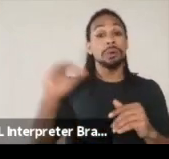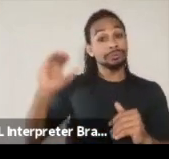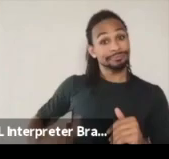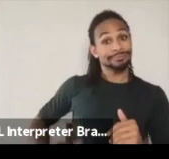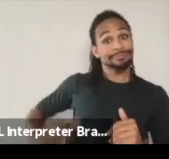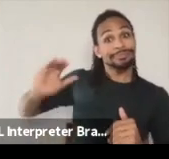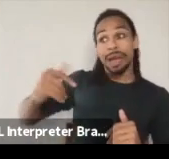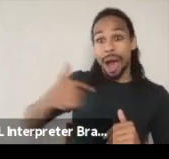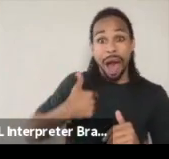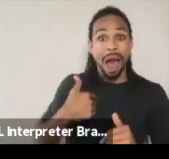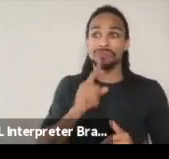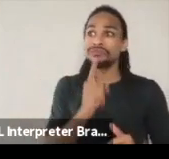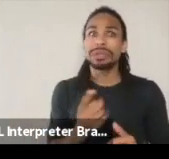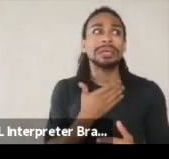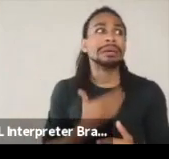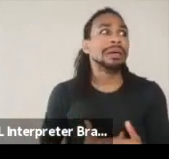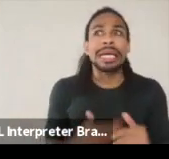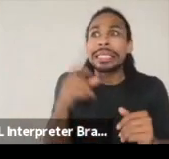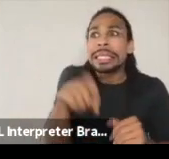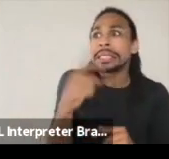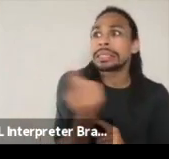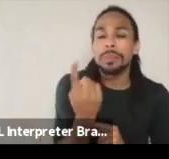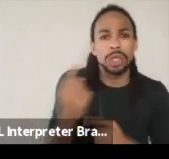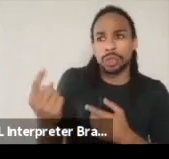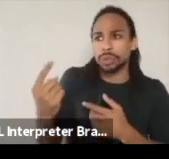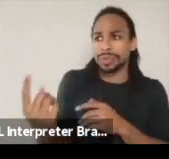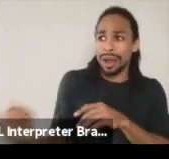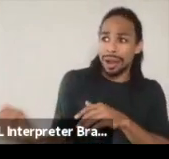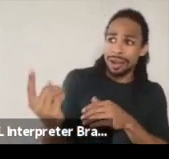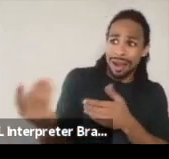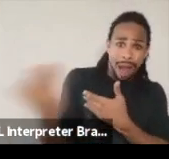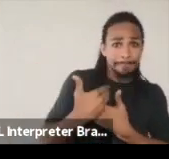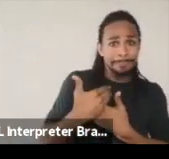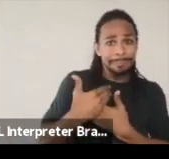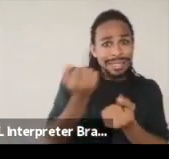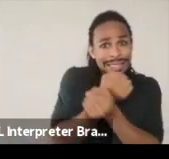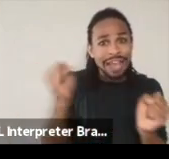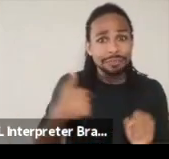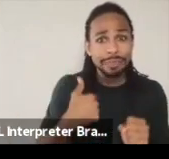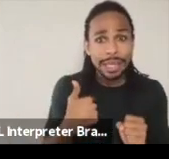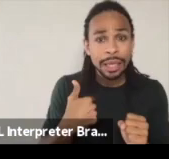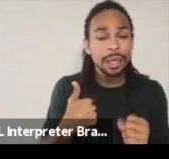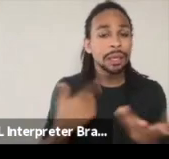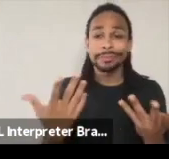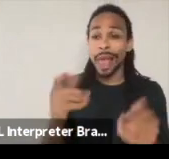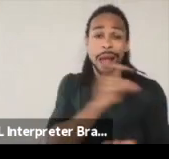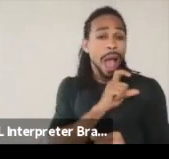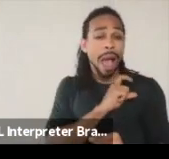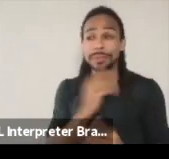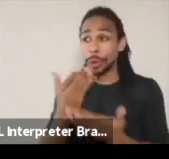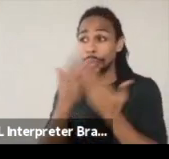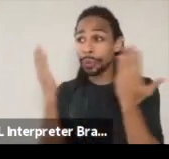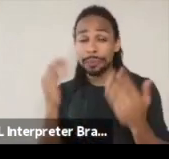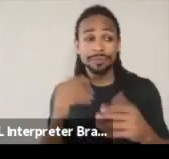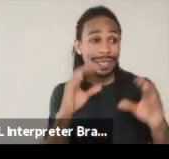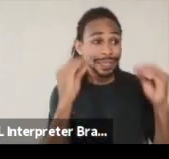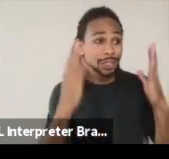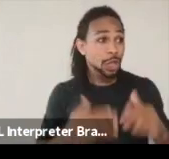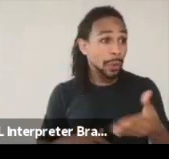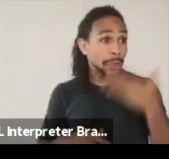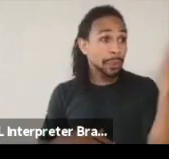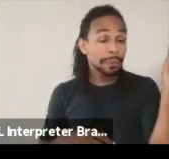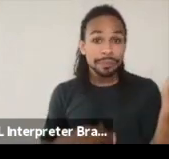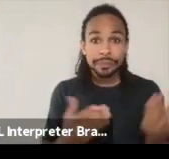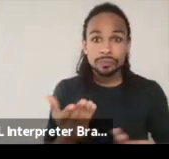me. And no one ever did. The cops didn't, the teachers didn't. A next door neighbor tried to